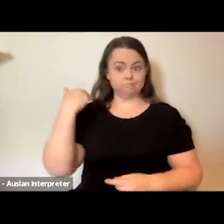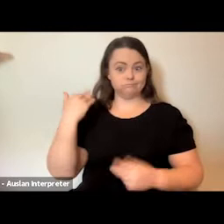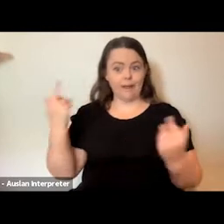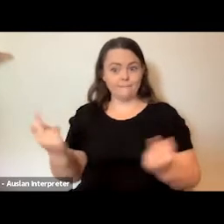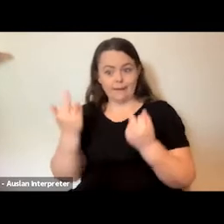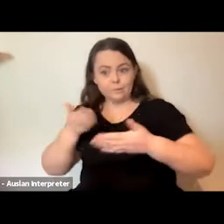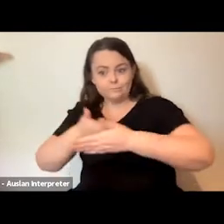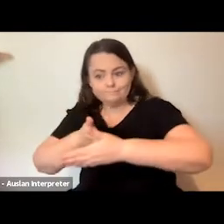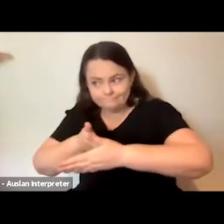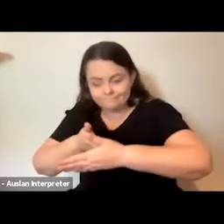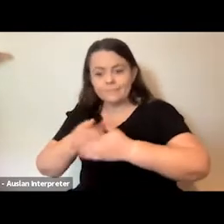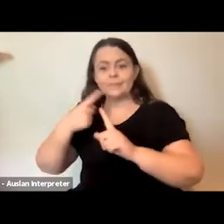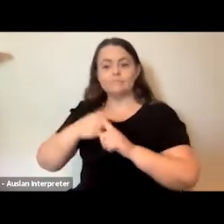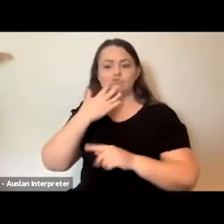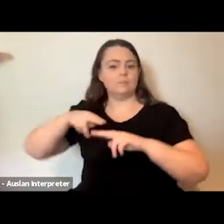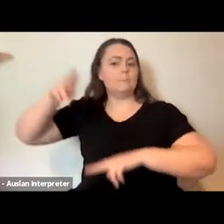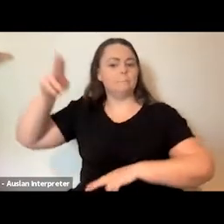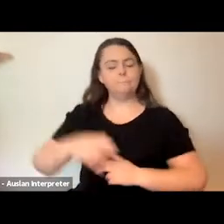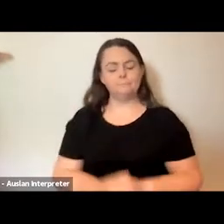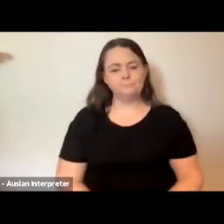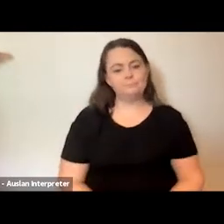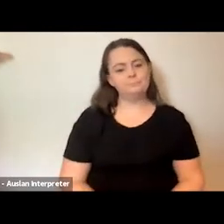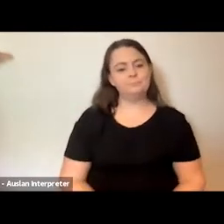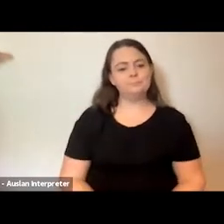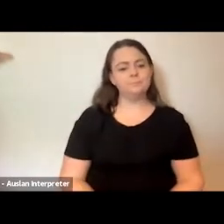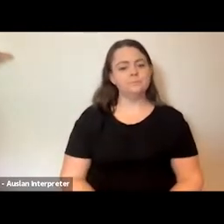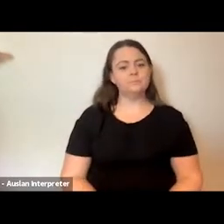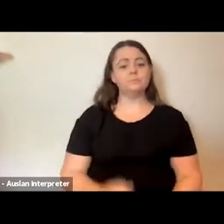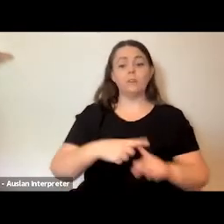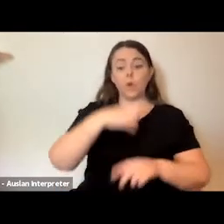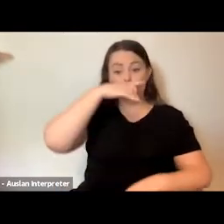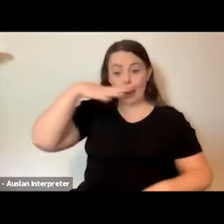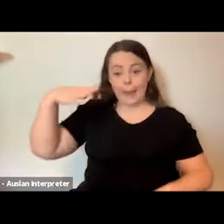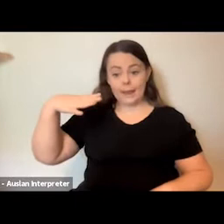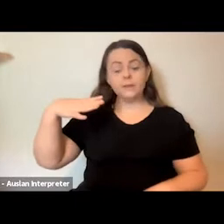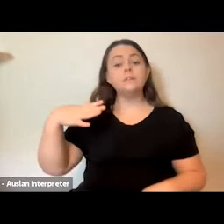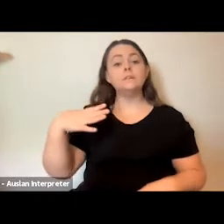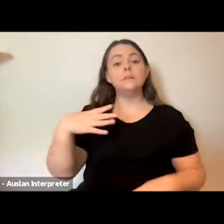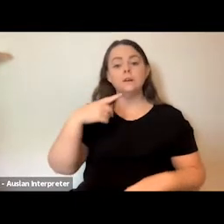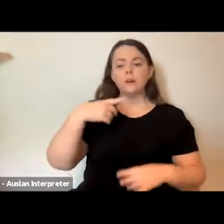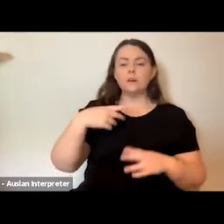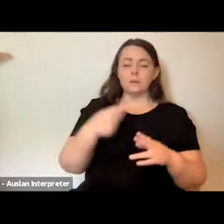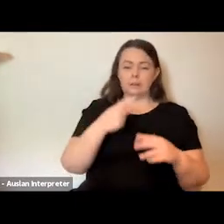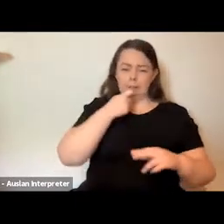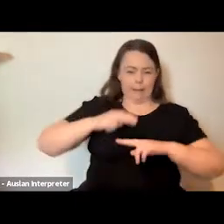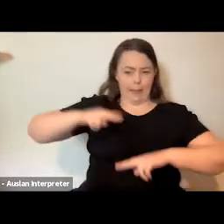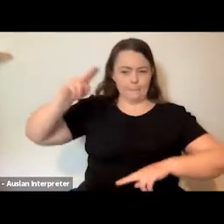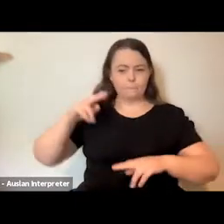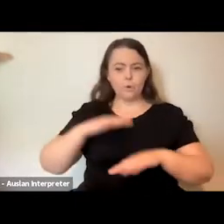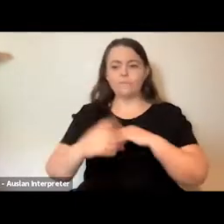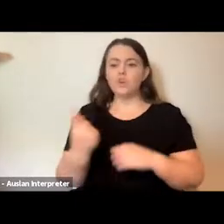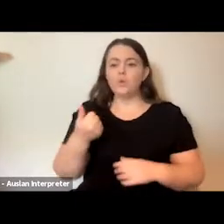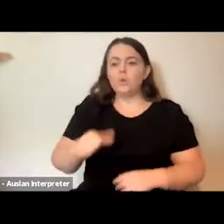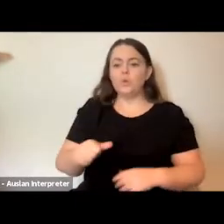We also saw quite significant increases in cocaine use among our sample of people who use ecstasy and other stimulants. So as we can